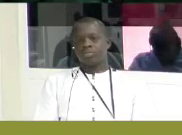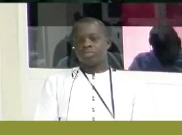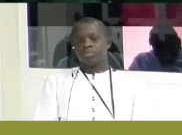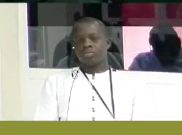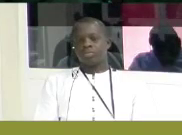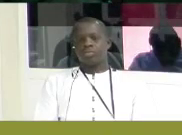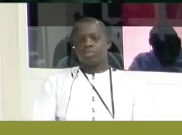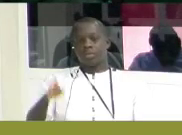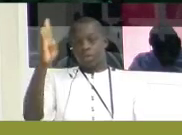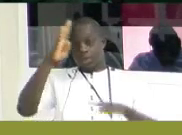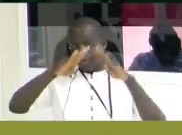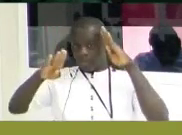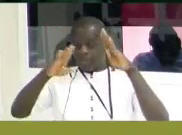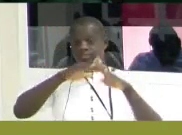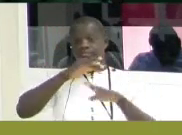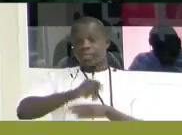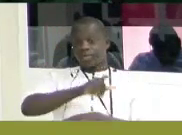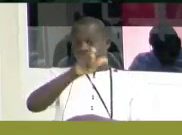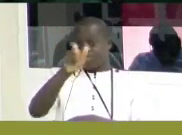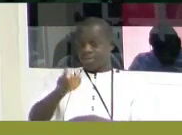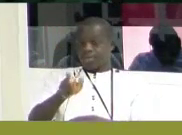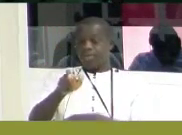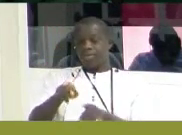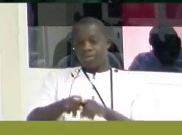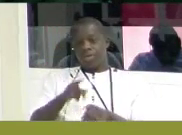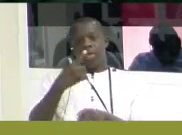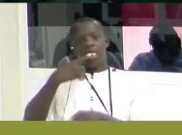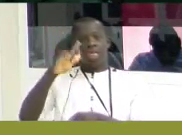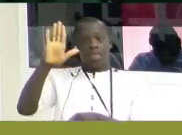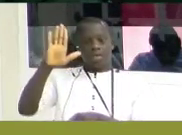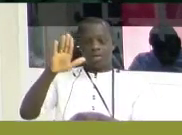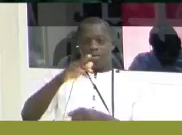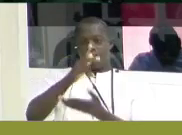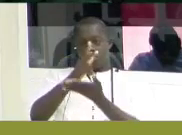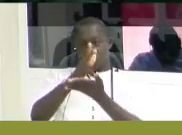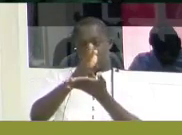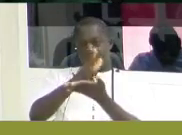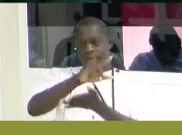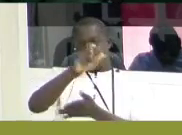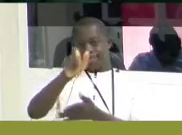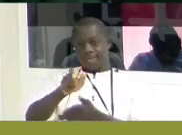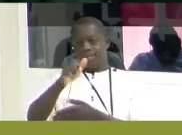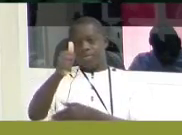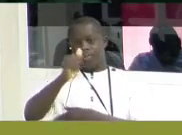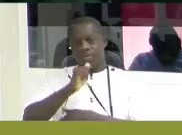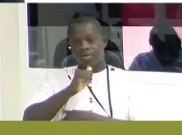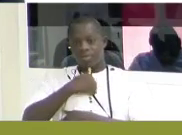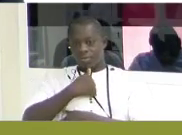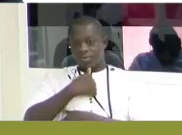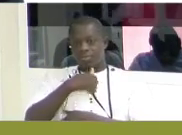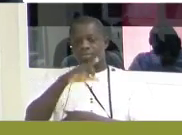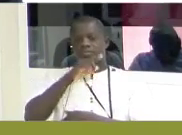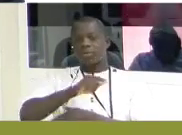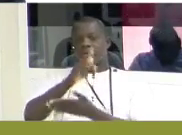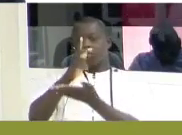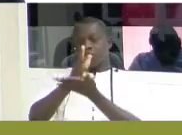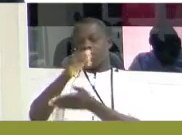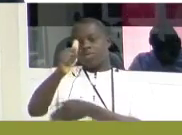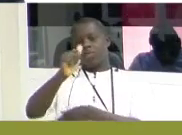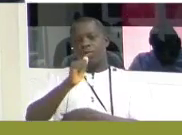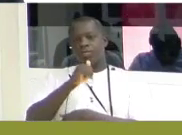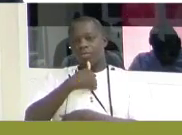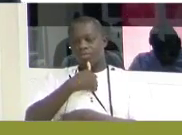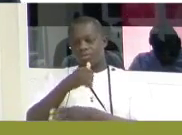Thank you, Mr. Usher, for swearing in the witness. Good afternoon, Mr. Witness. Good afternoon.